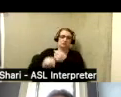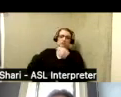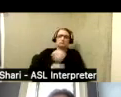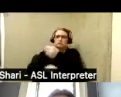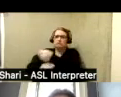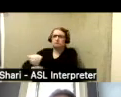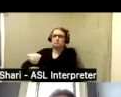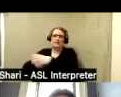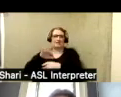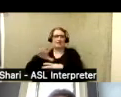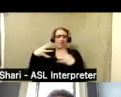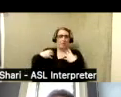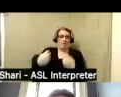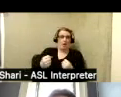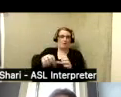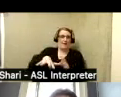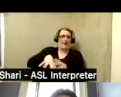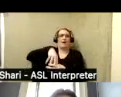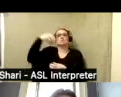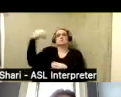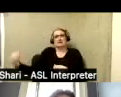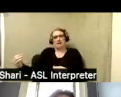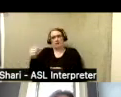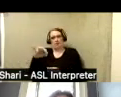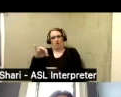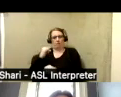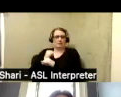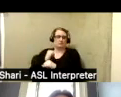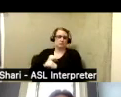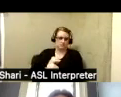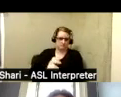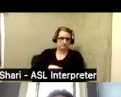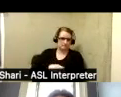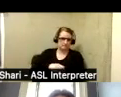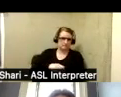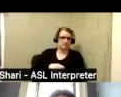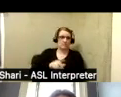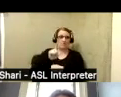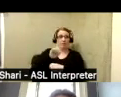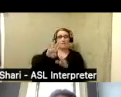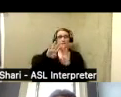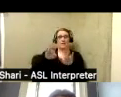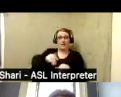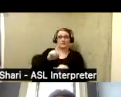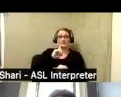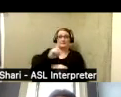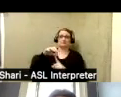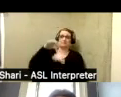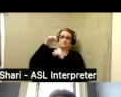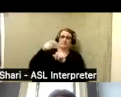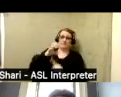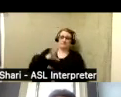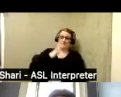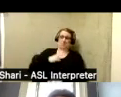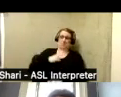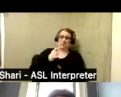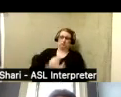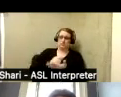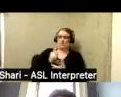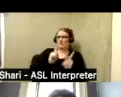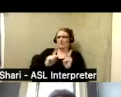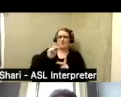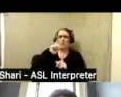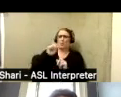recovery outside of the totalizing institution. The clubhouse is distinct from formal treatment. It's not a place that people go for